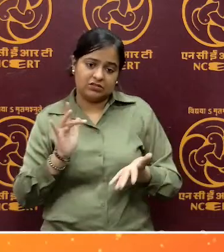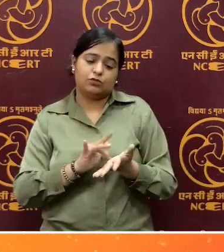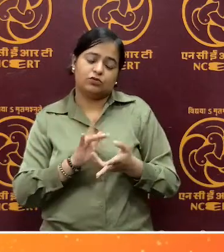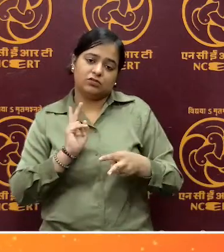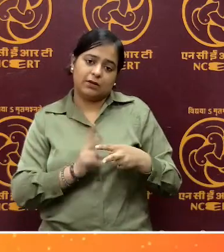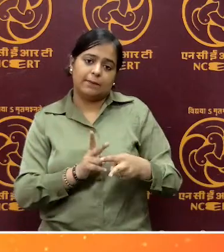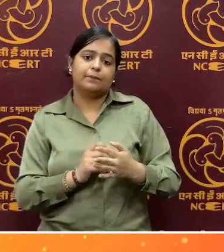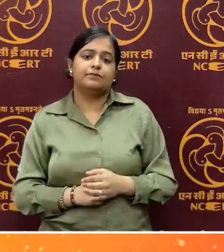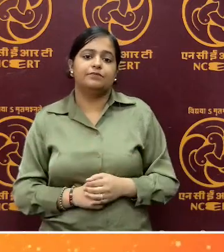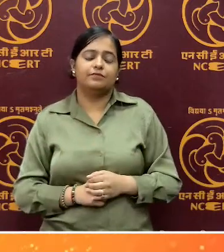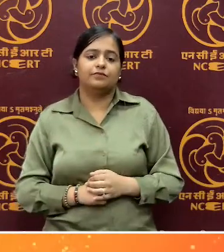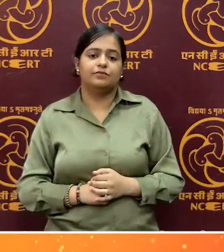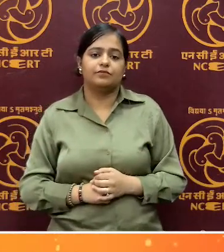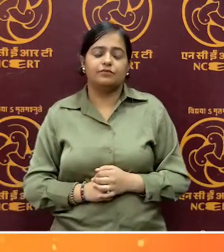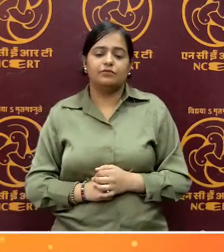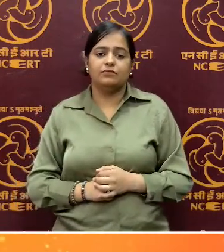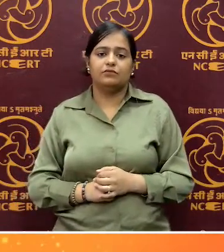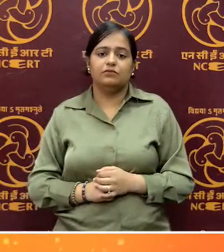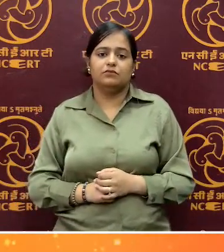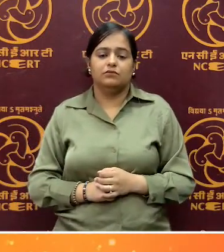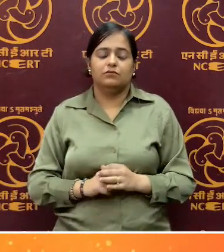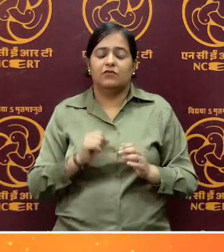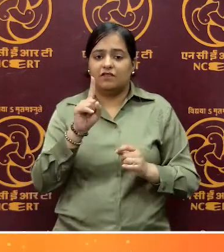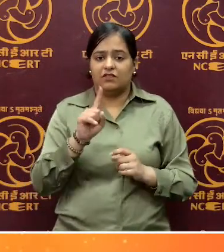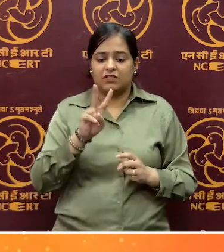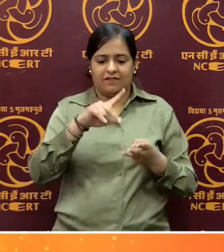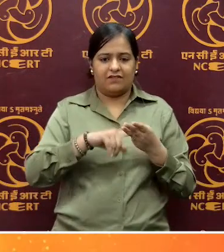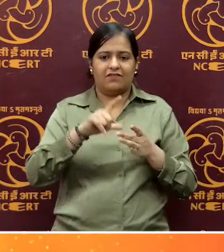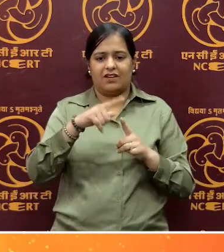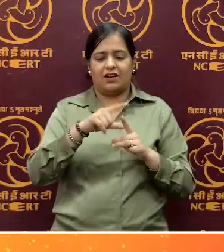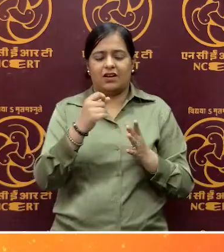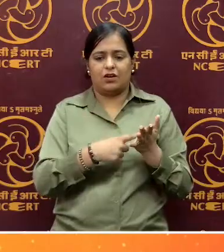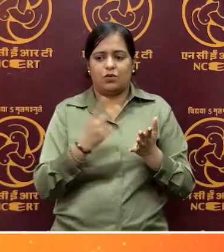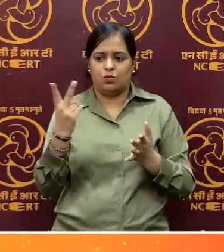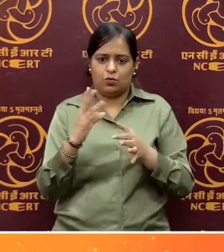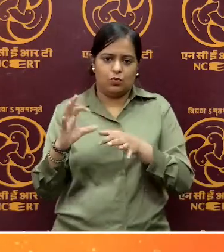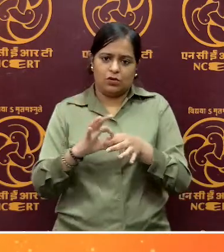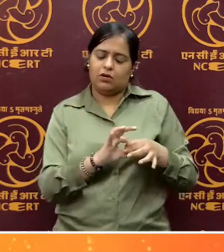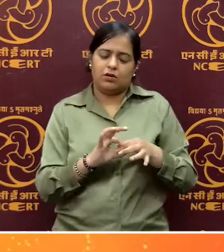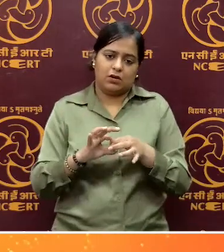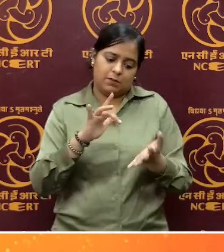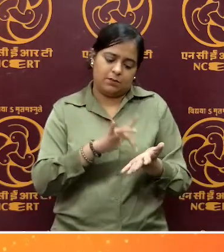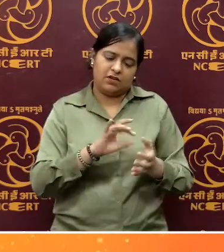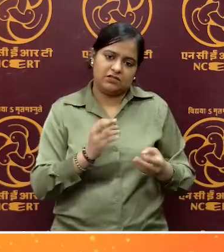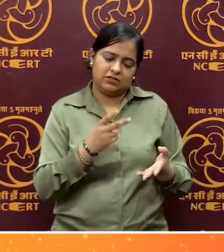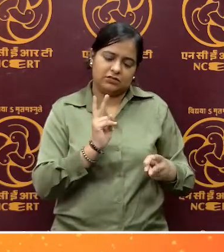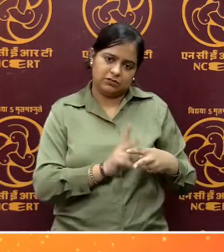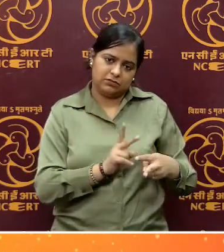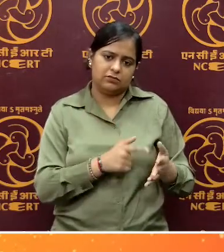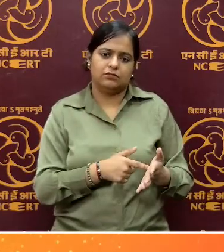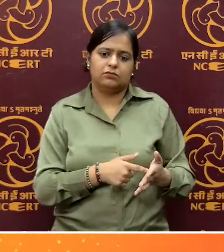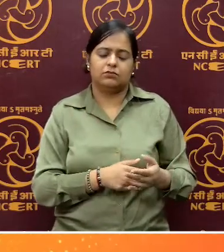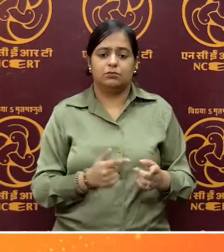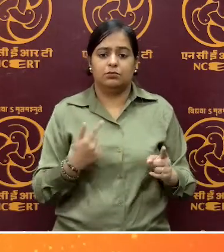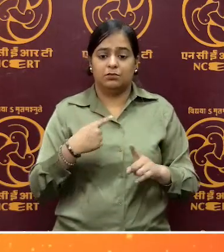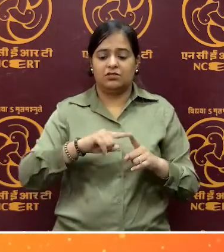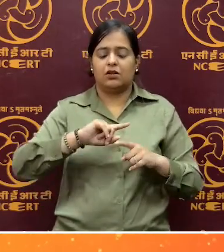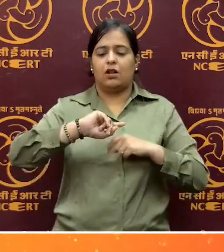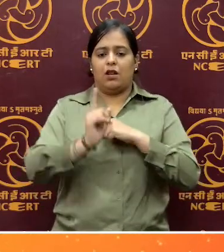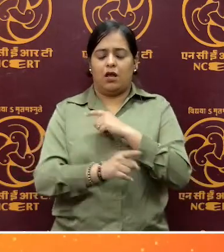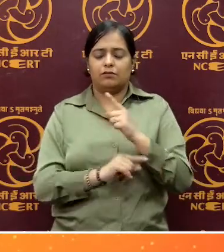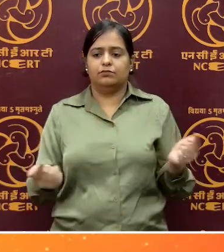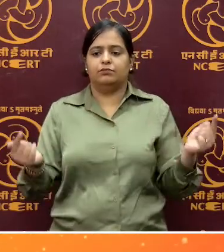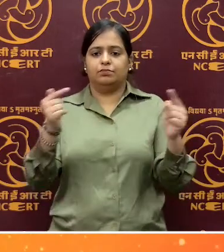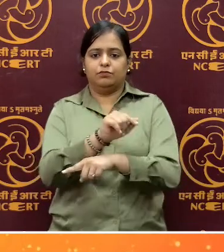first task is to connect the two vectors with the same initial point. We did by shifting it parallel towards A